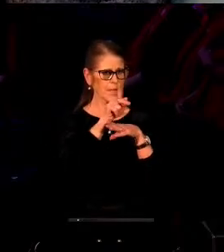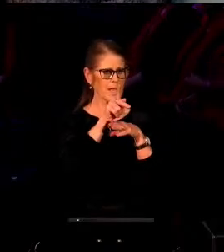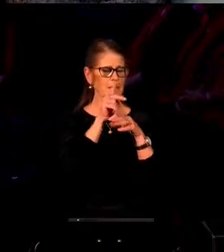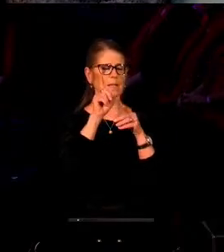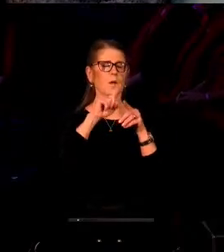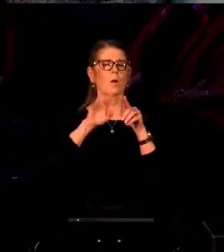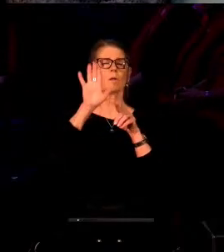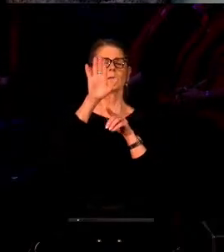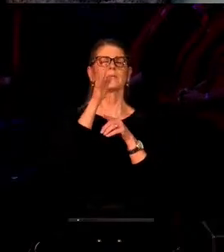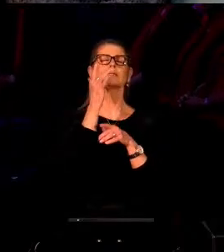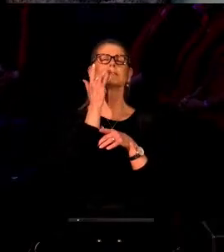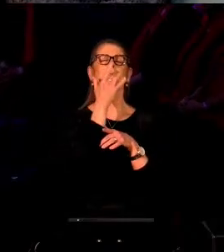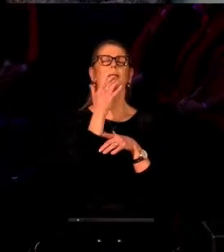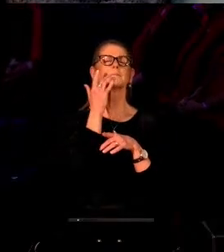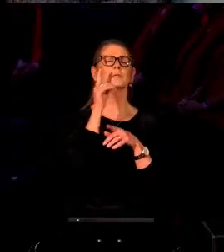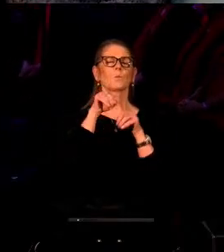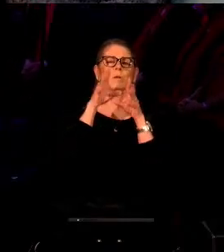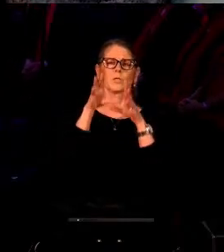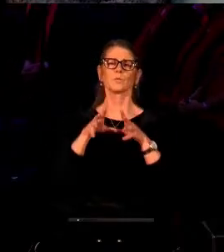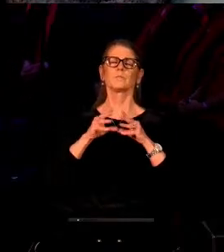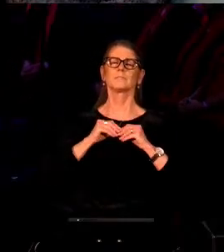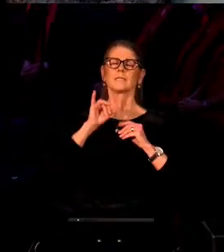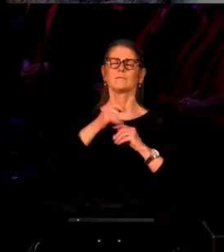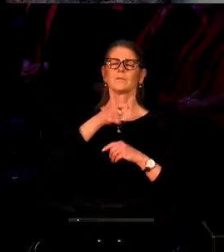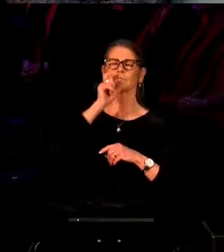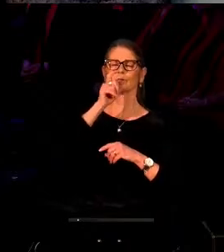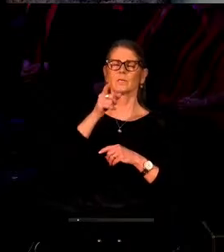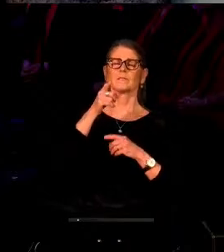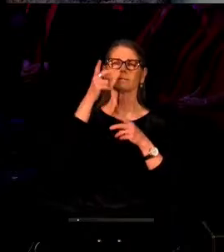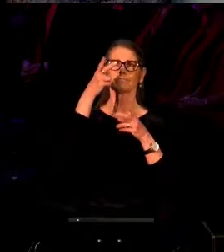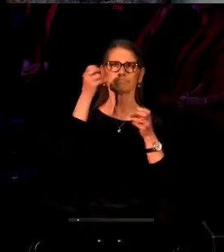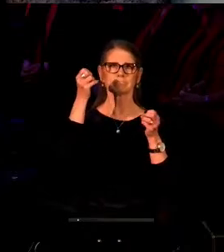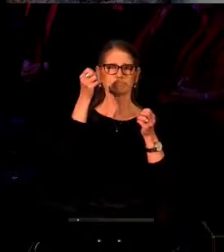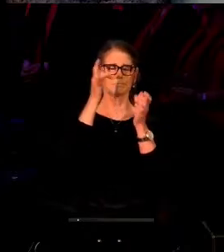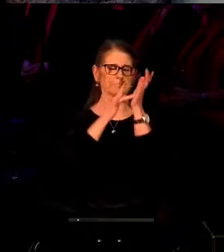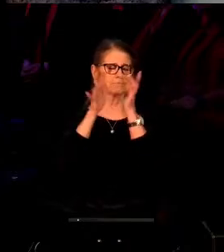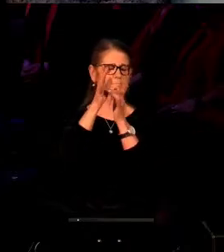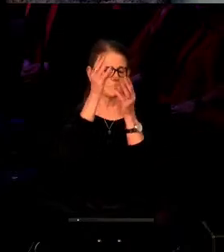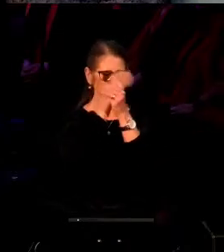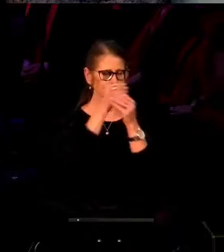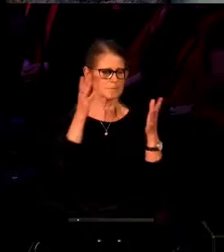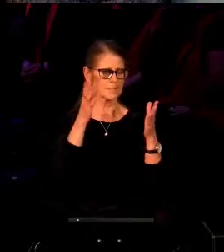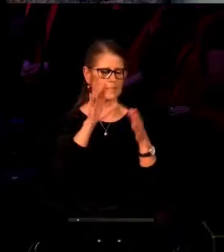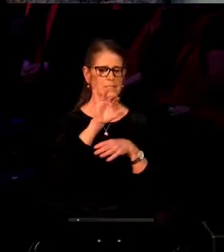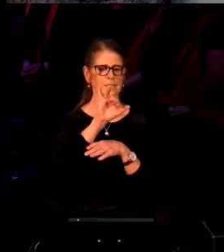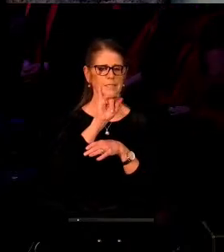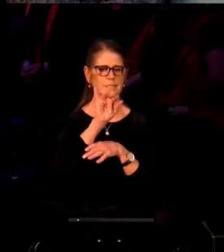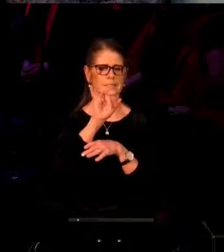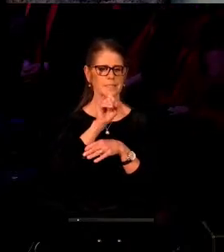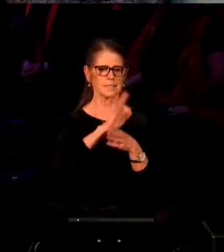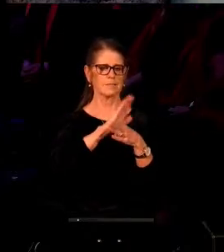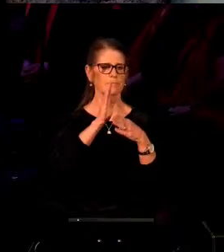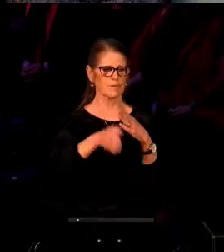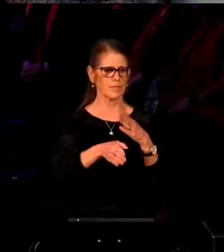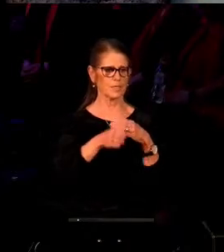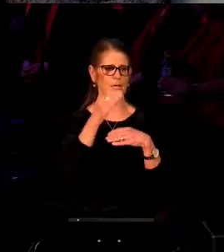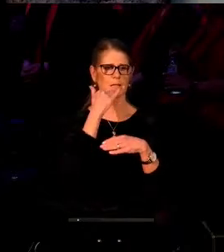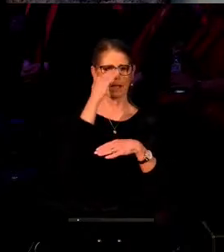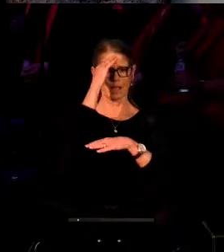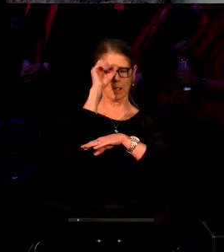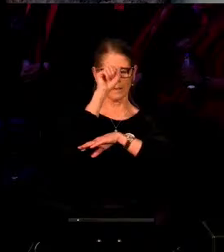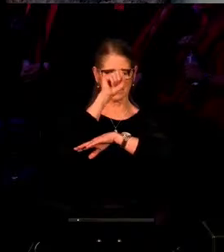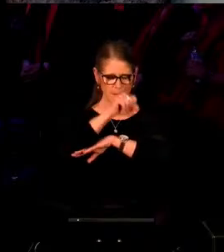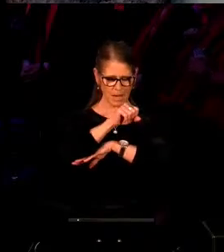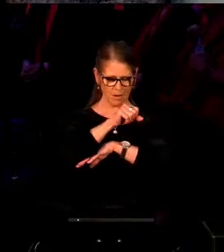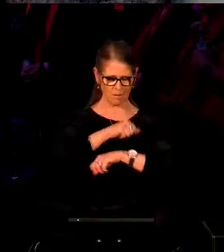he had received the drink, he said, 'It is finished.' And with that he bowed his head, and he gave up his